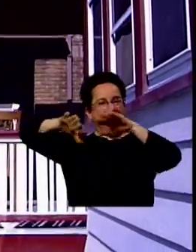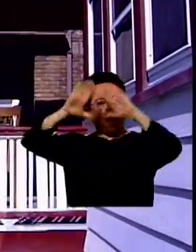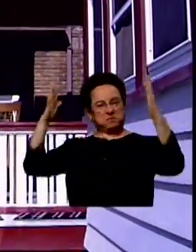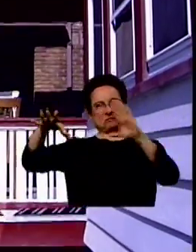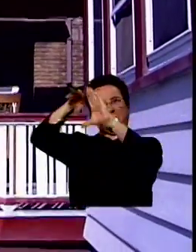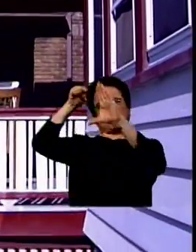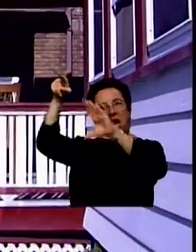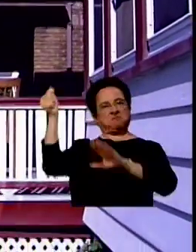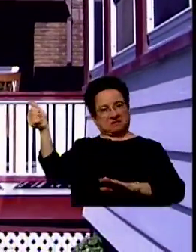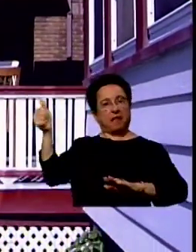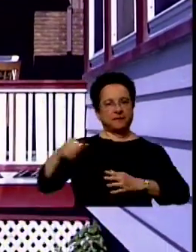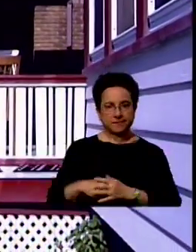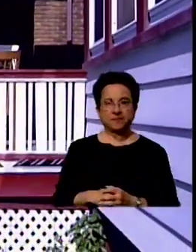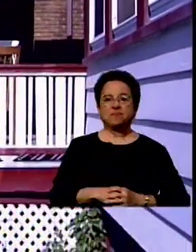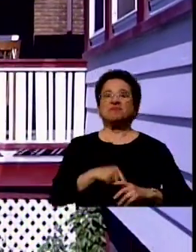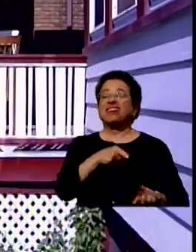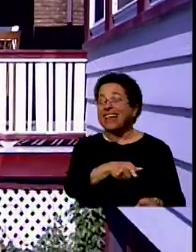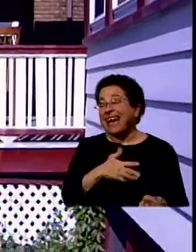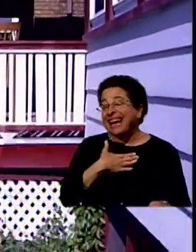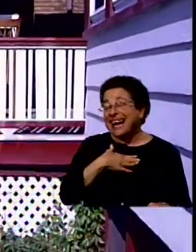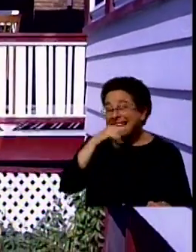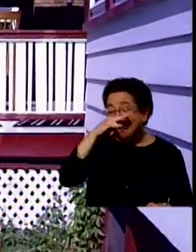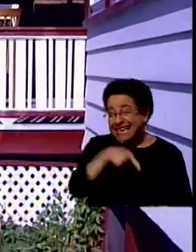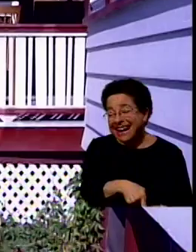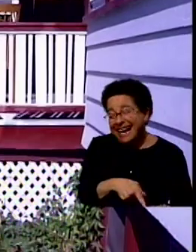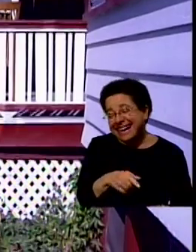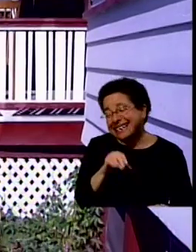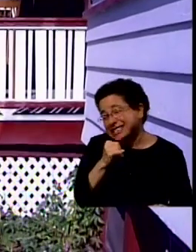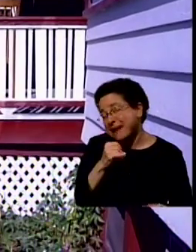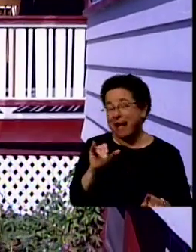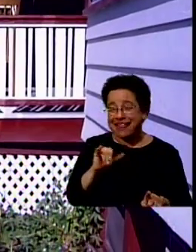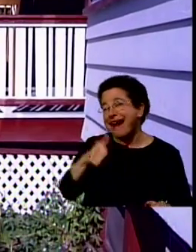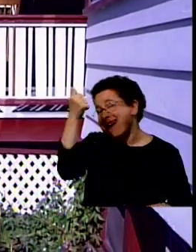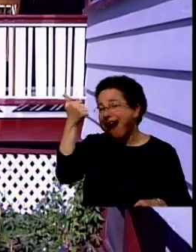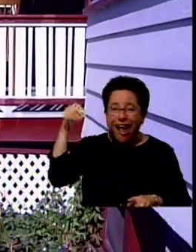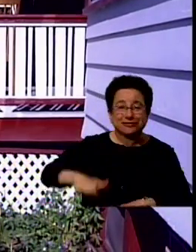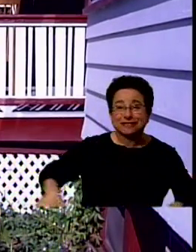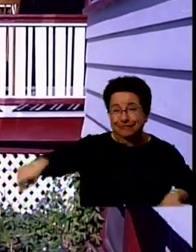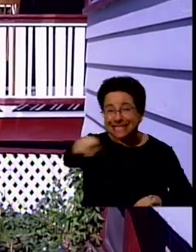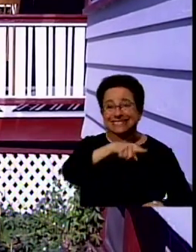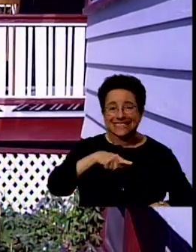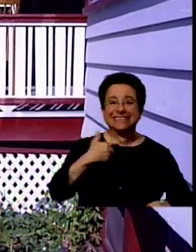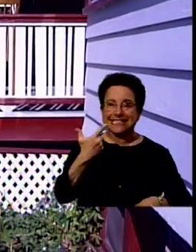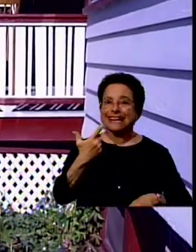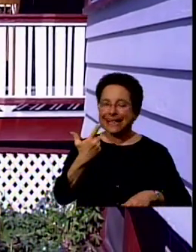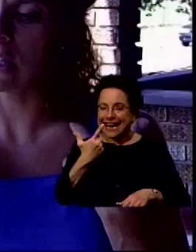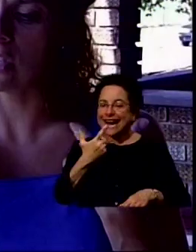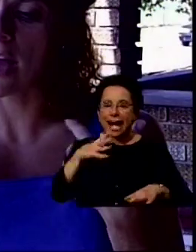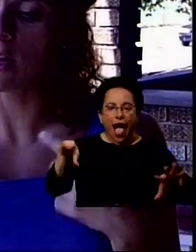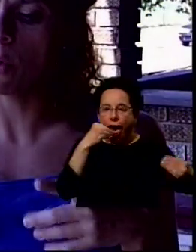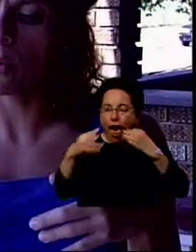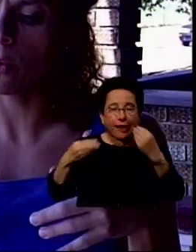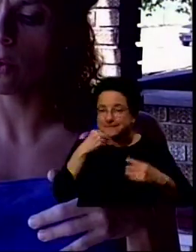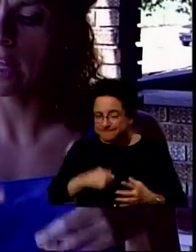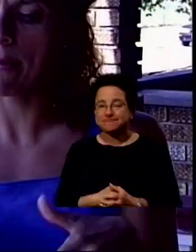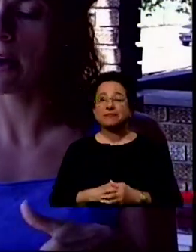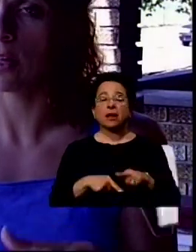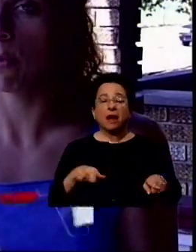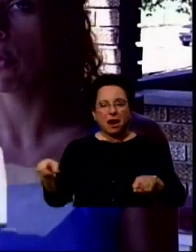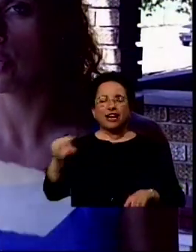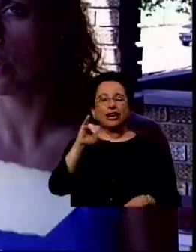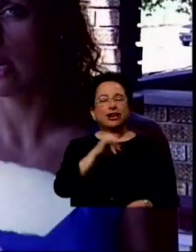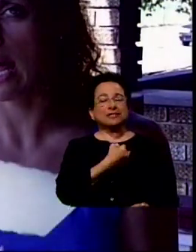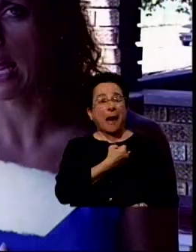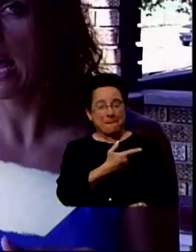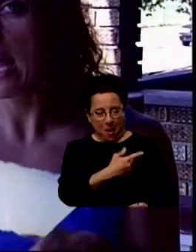himself. Giacomo, like most toddlers, was very oral. Everything went into his mouth. Giacomo came out